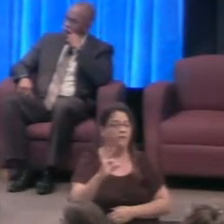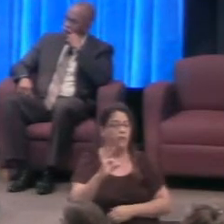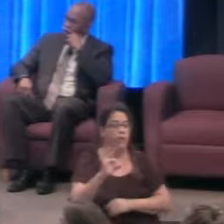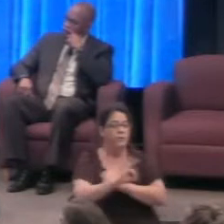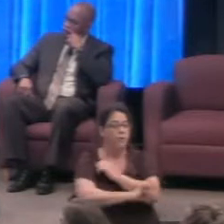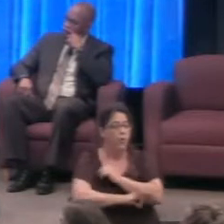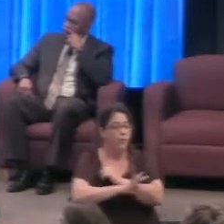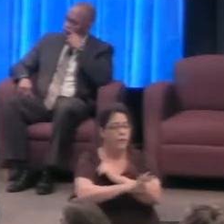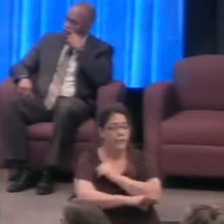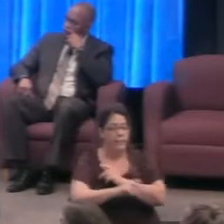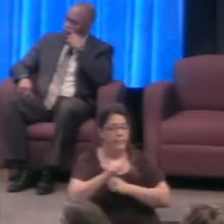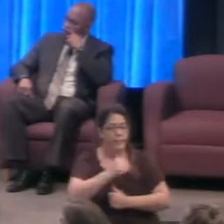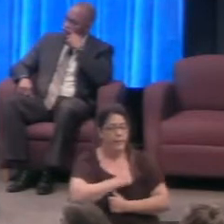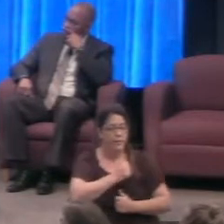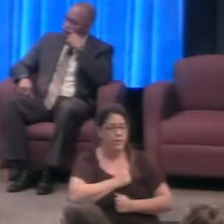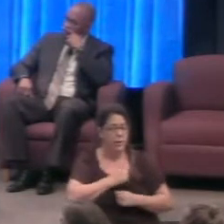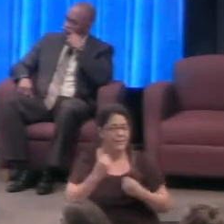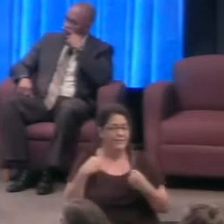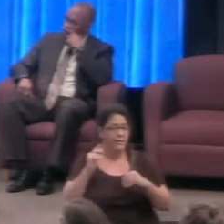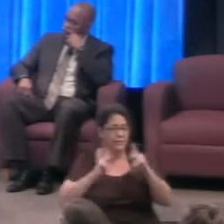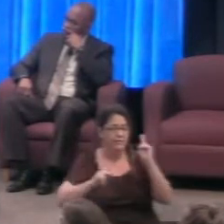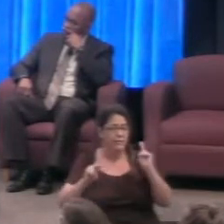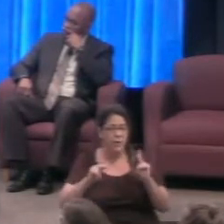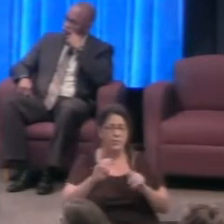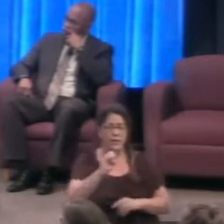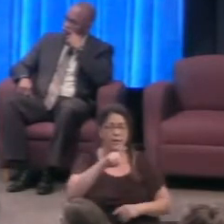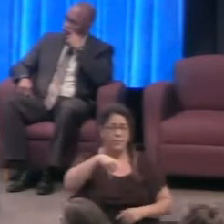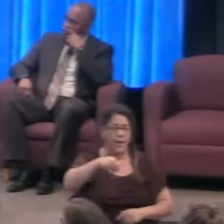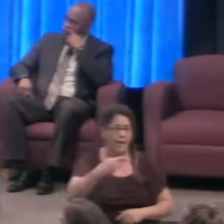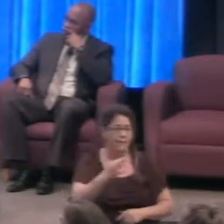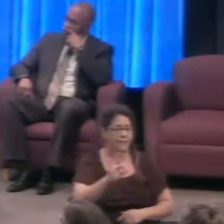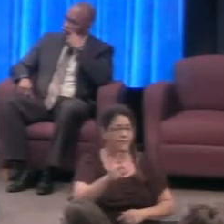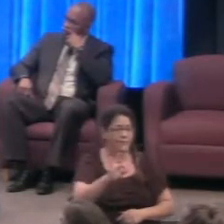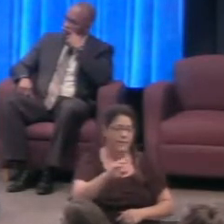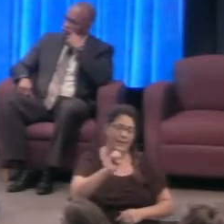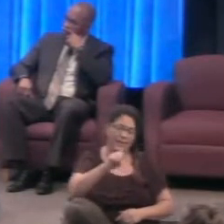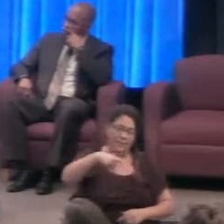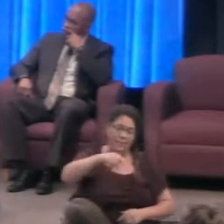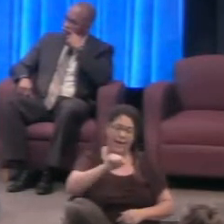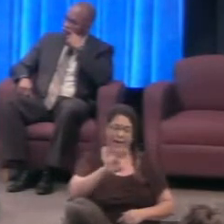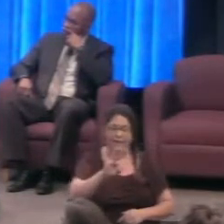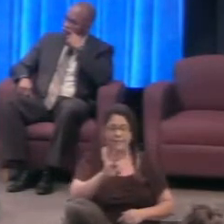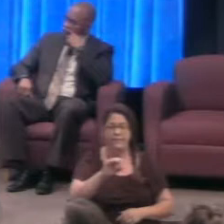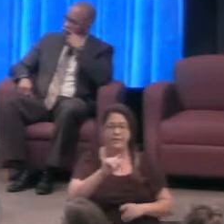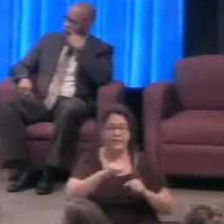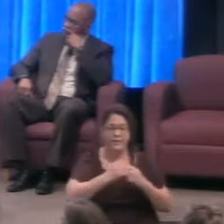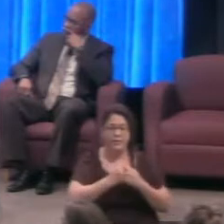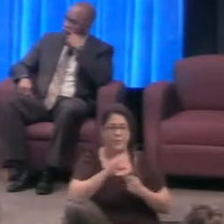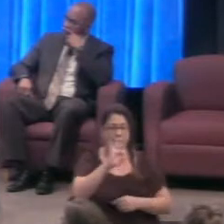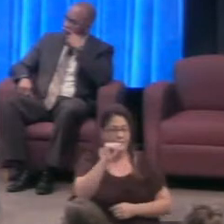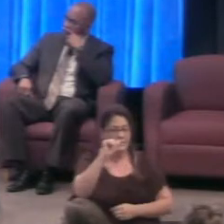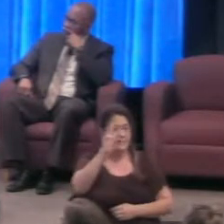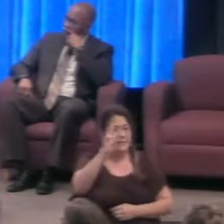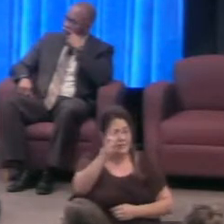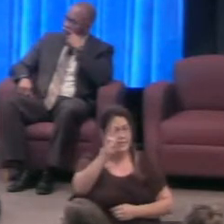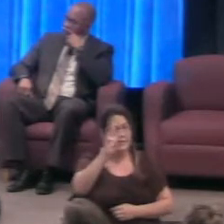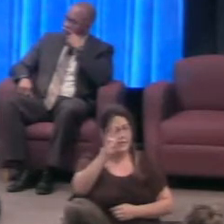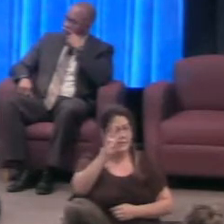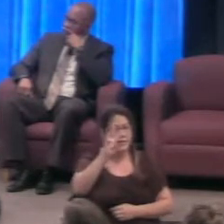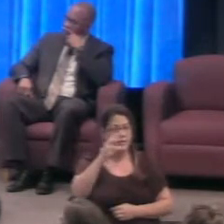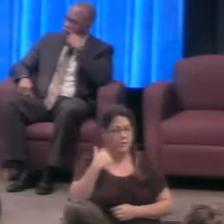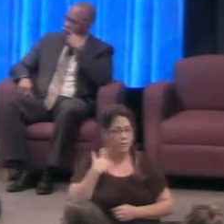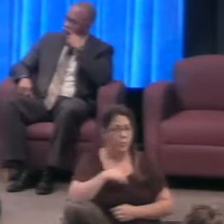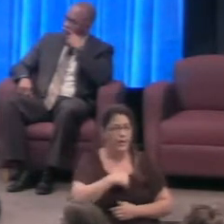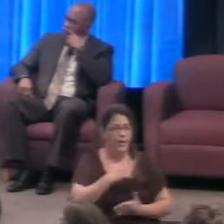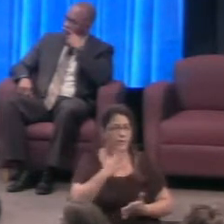military sales folks that are here, as well as the EPAF side of the F-16, that we are here